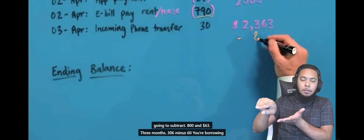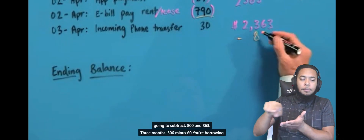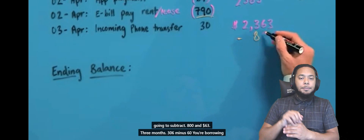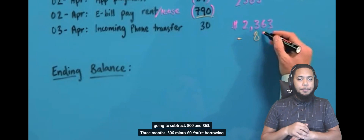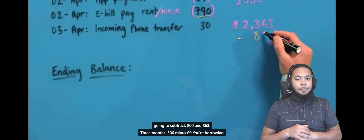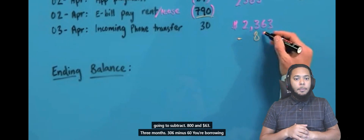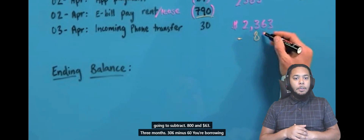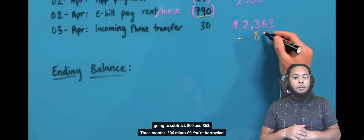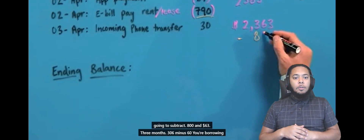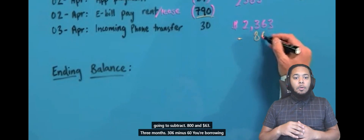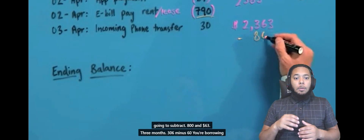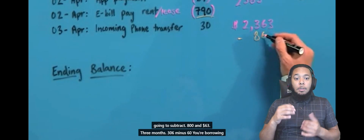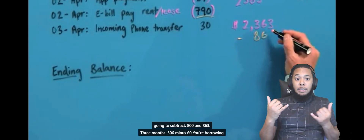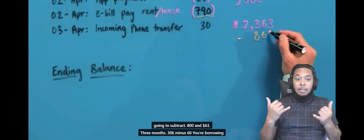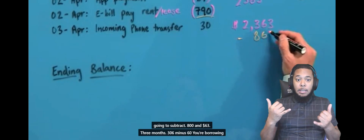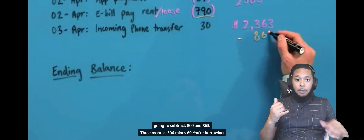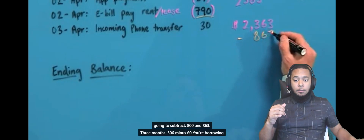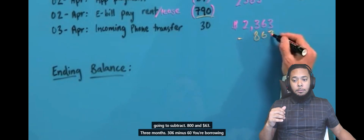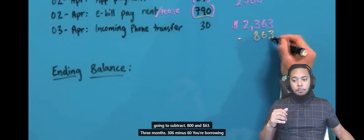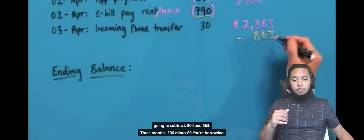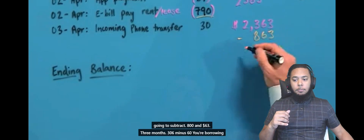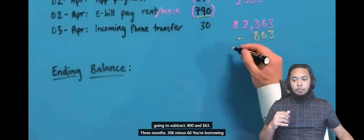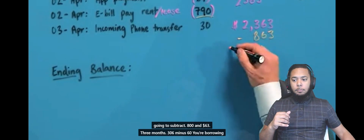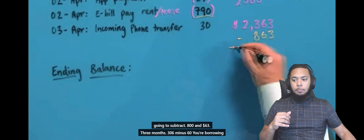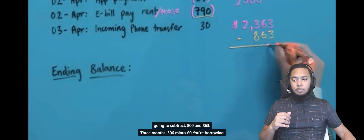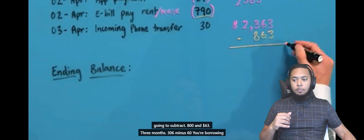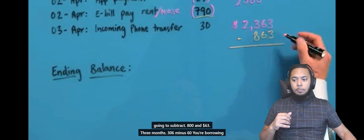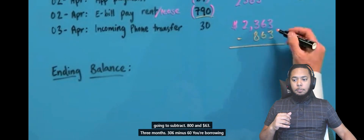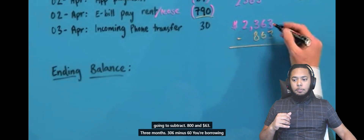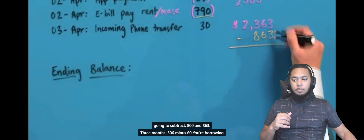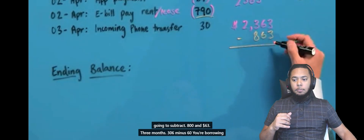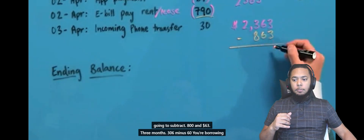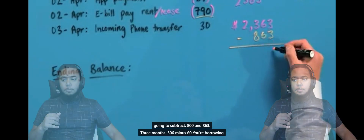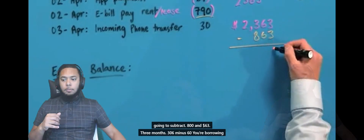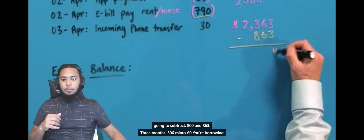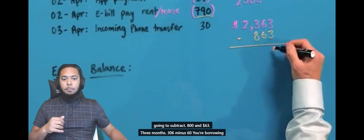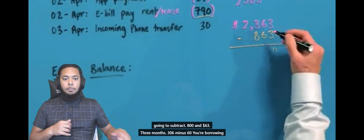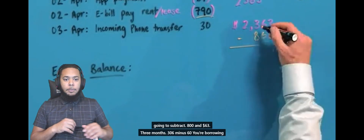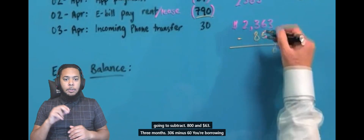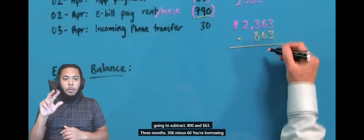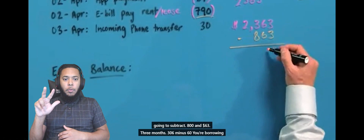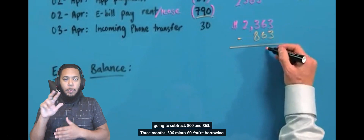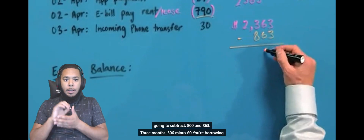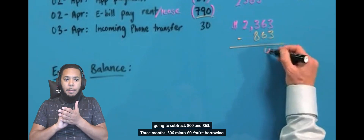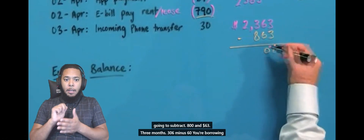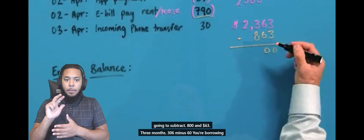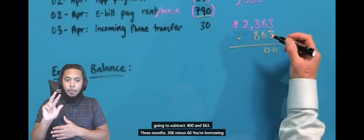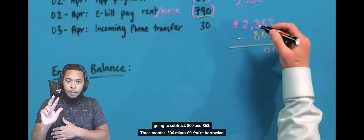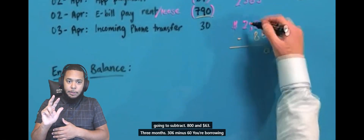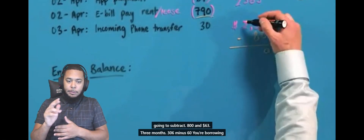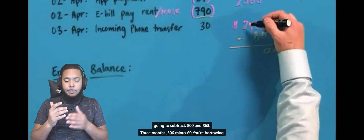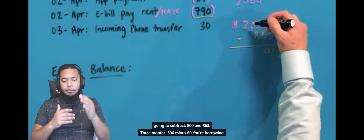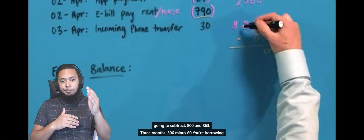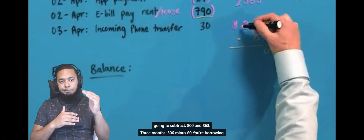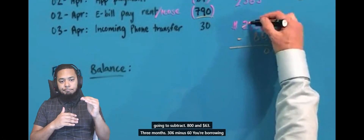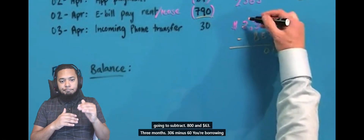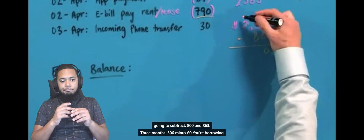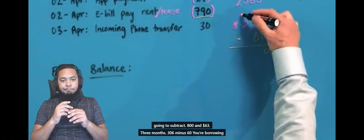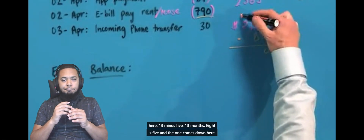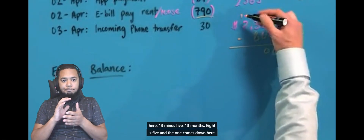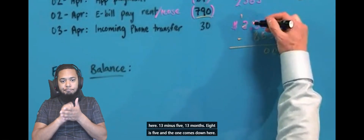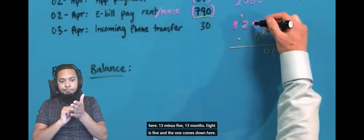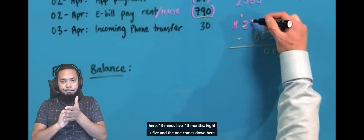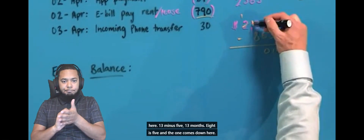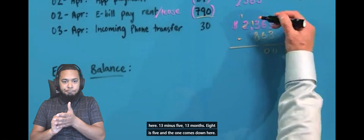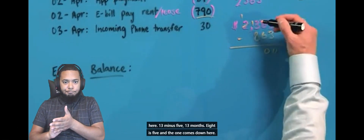$863. 3 minus 3 is 0. 6 minus 6 is 0. We need to